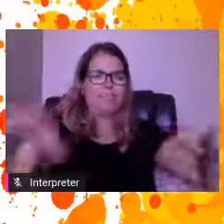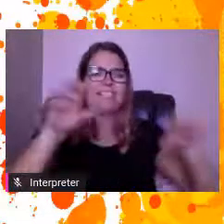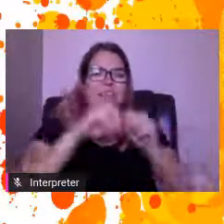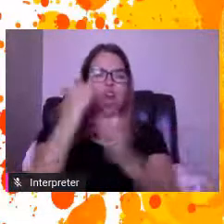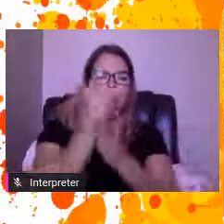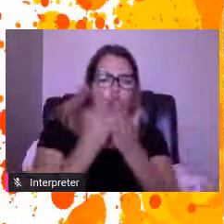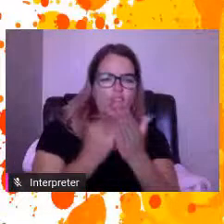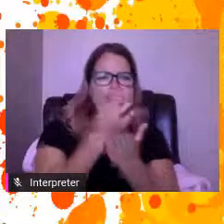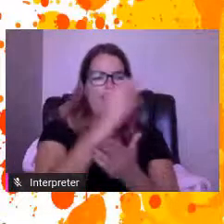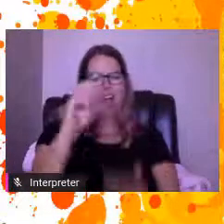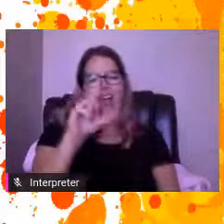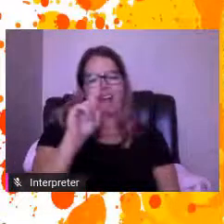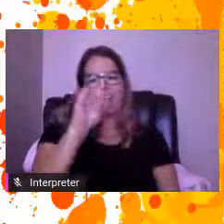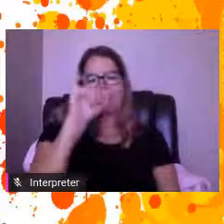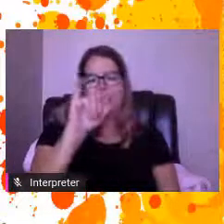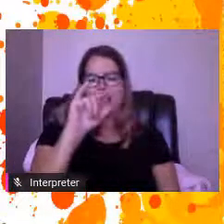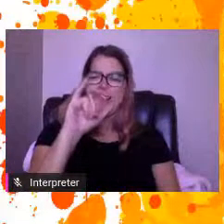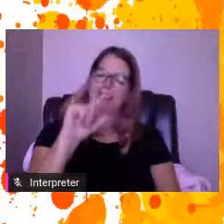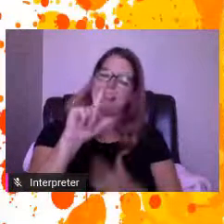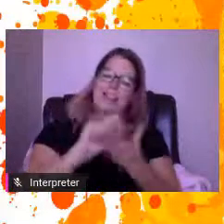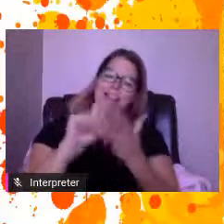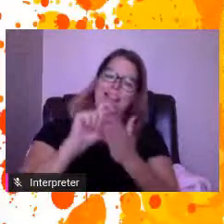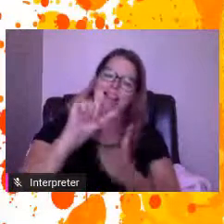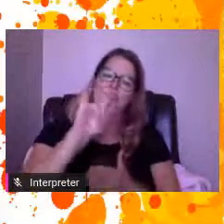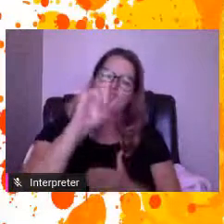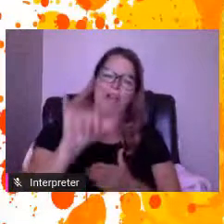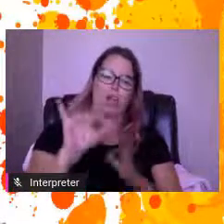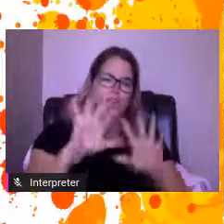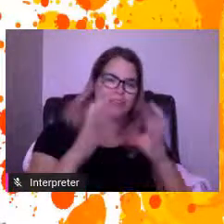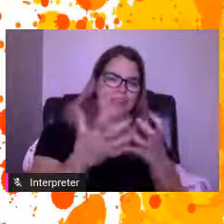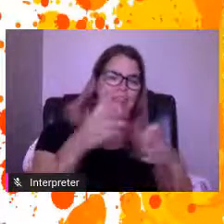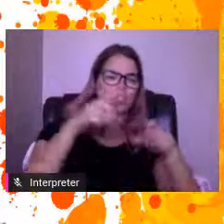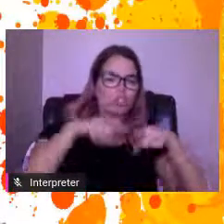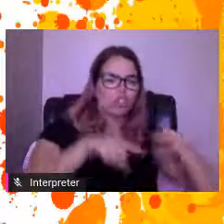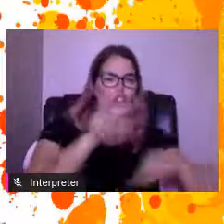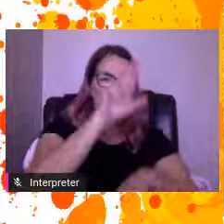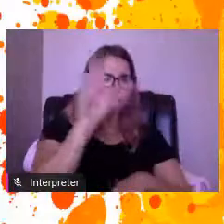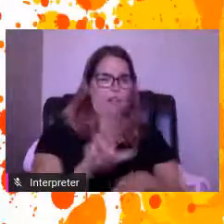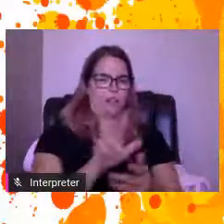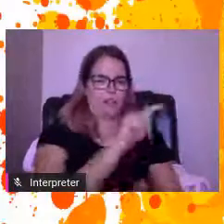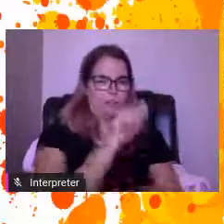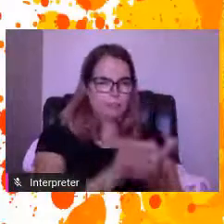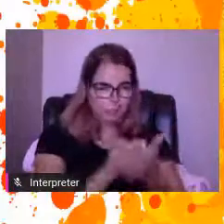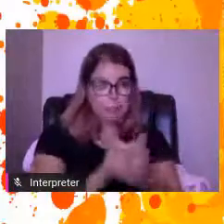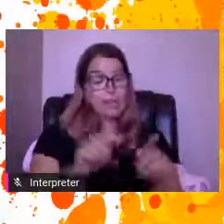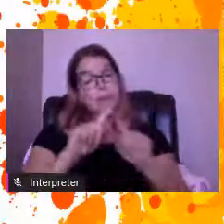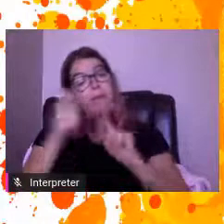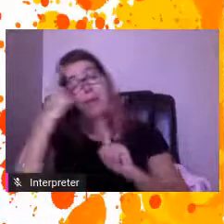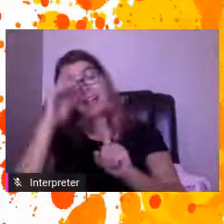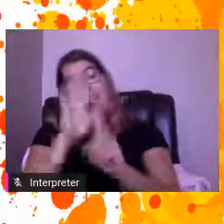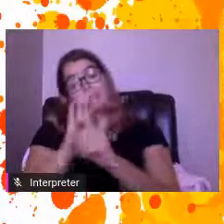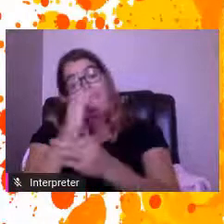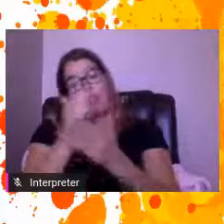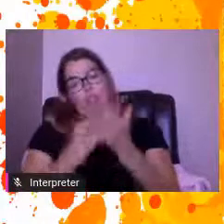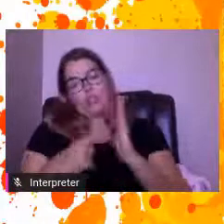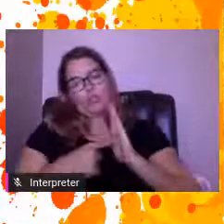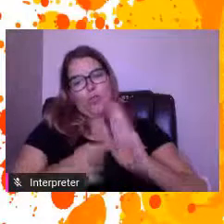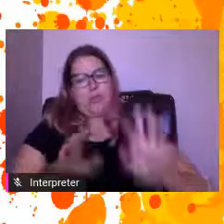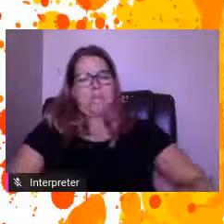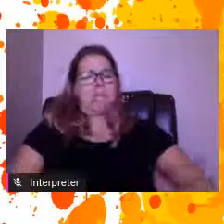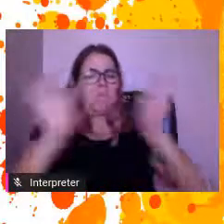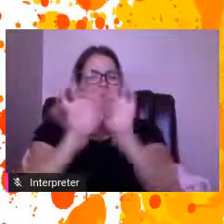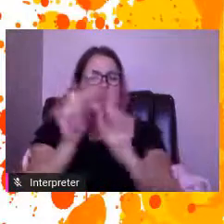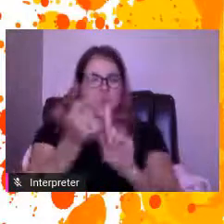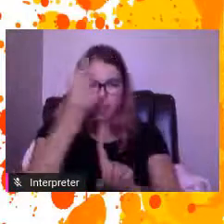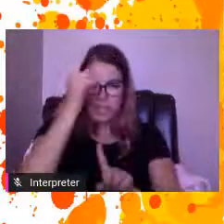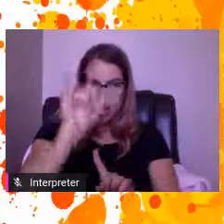literary circles of the Renaissance. Dürer's homoerotic art, however, exemplifies the importance of understanding his works within their